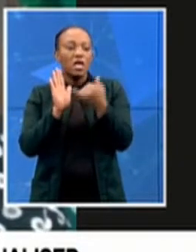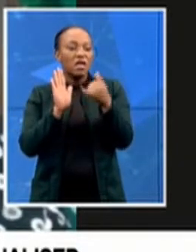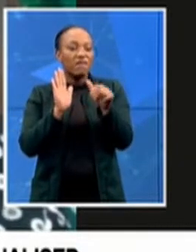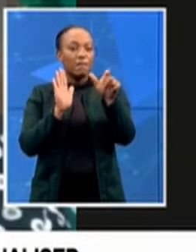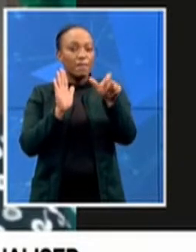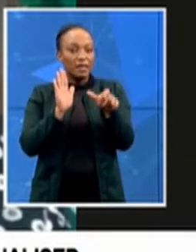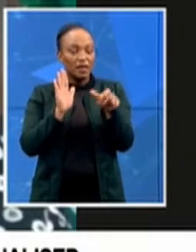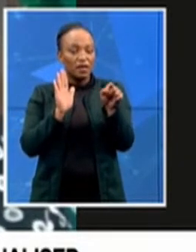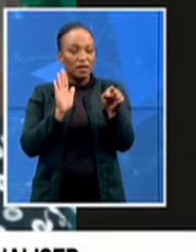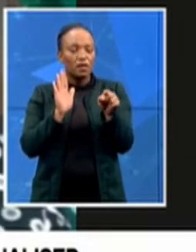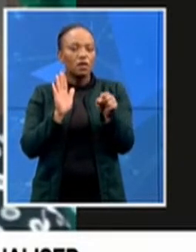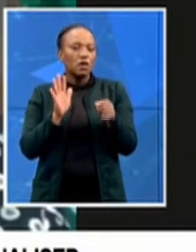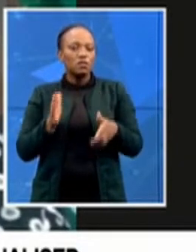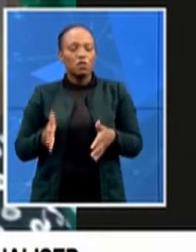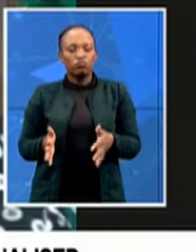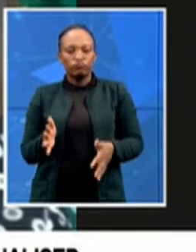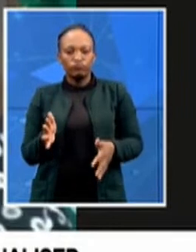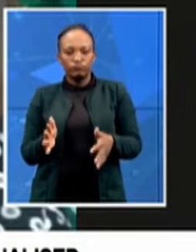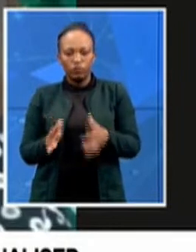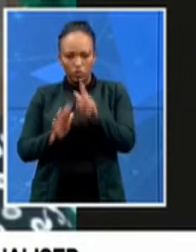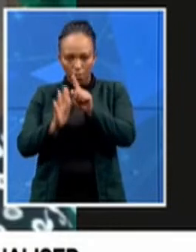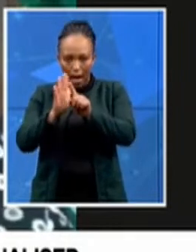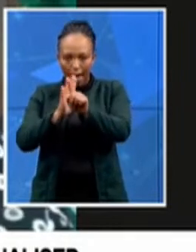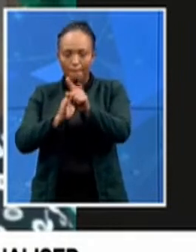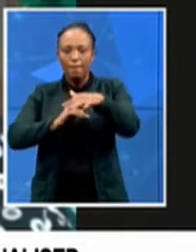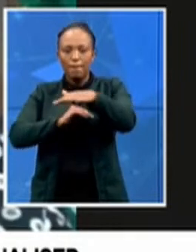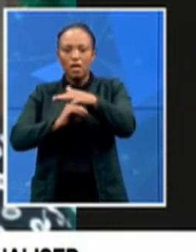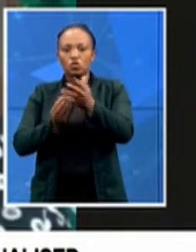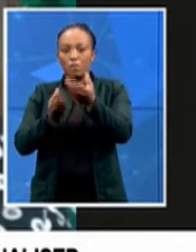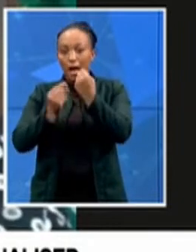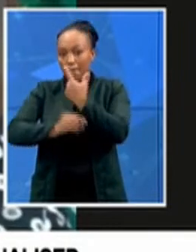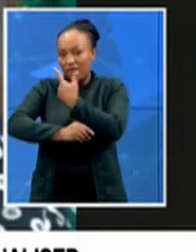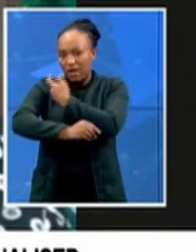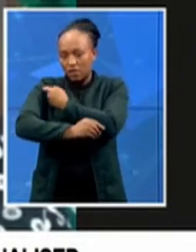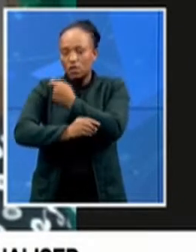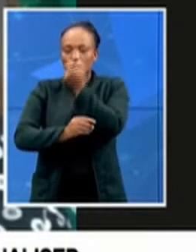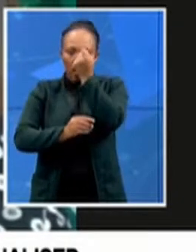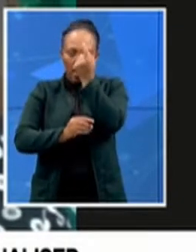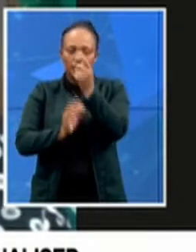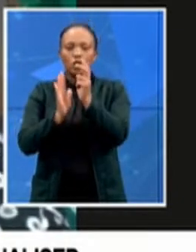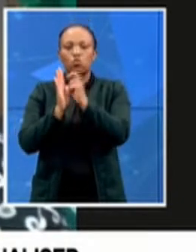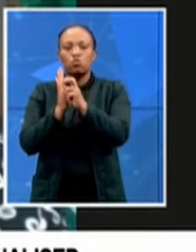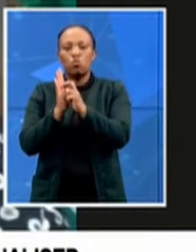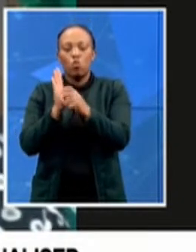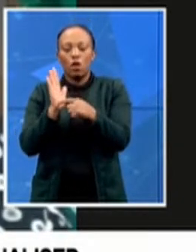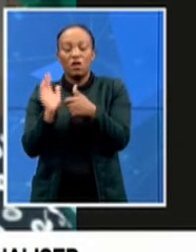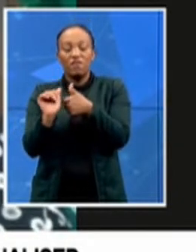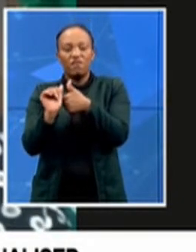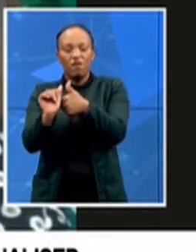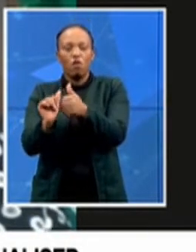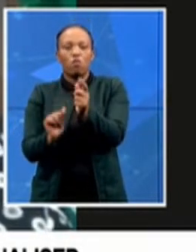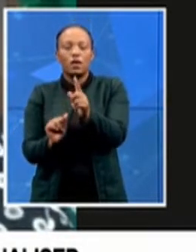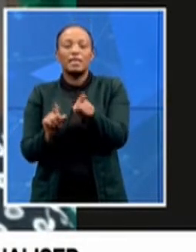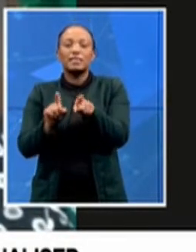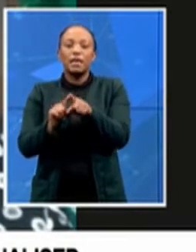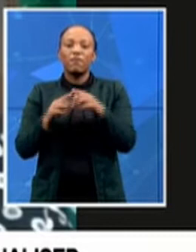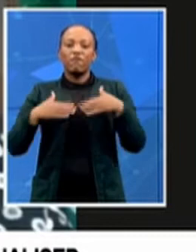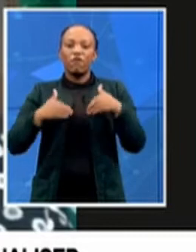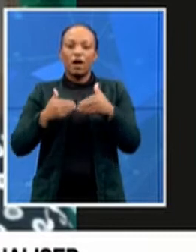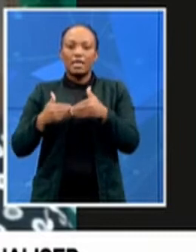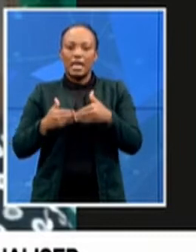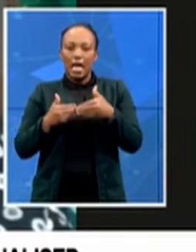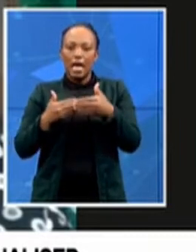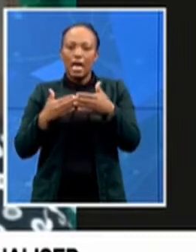can understand what has to be complied with, and for the health practitioners so that they can be able to know what to do. We do not want